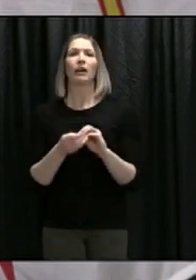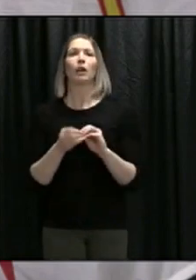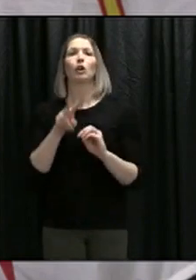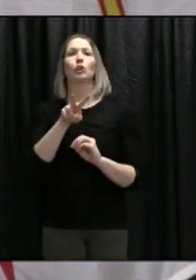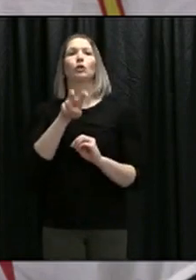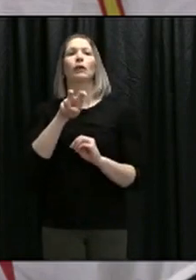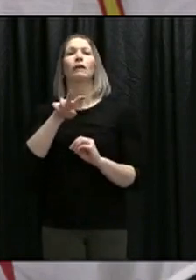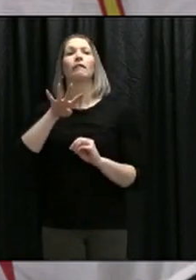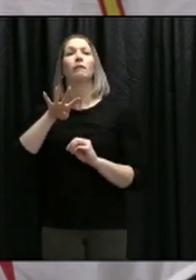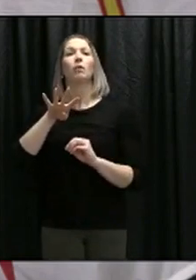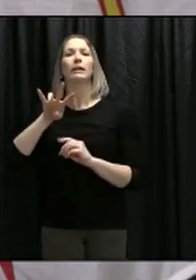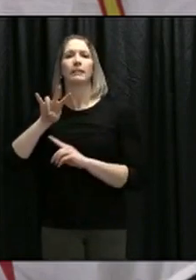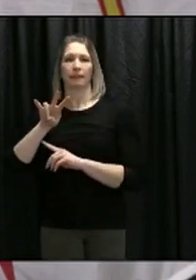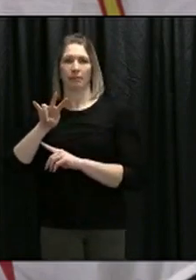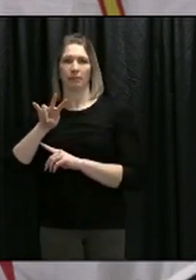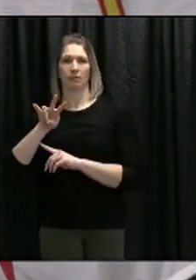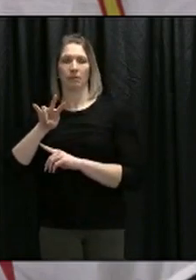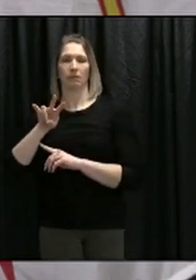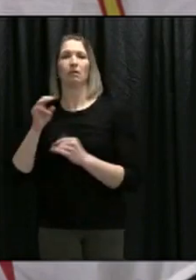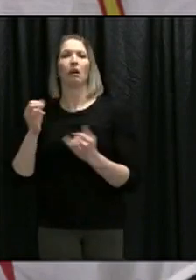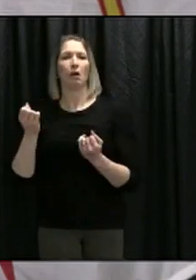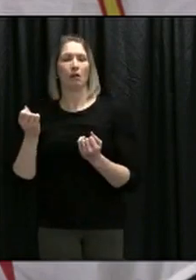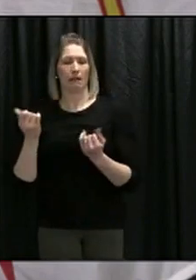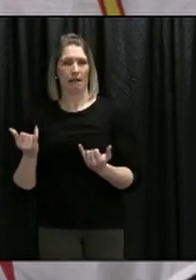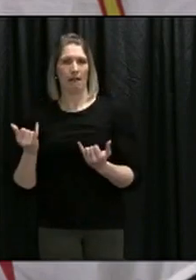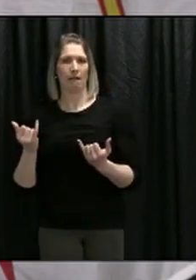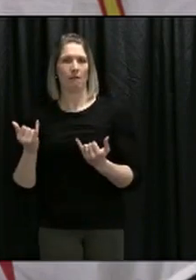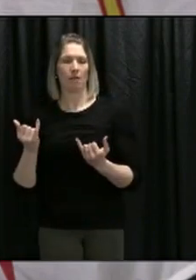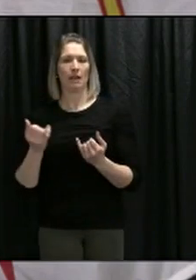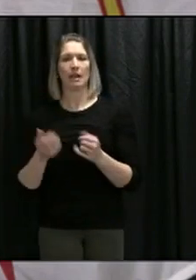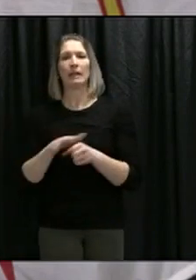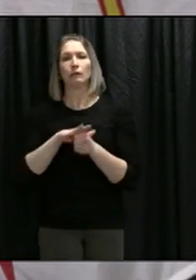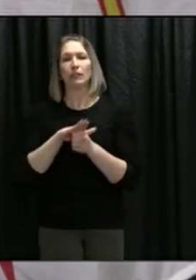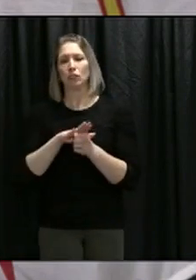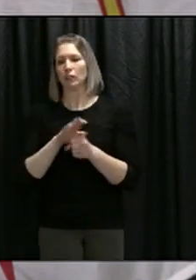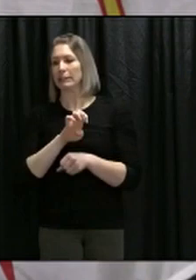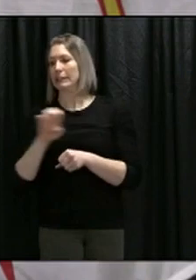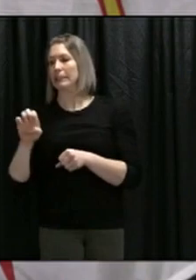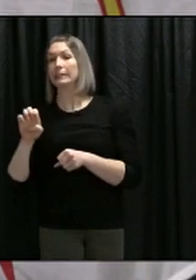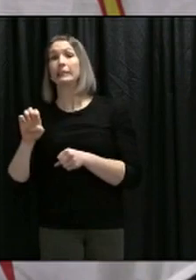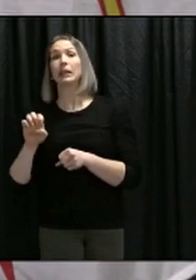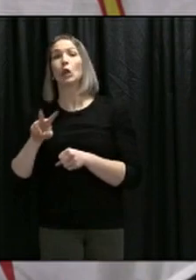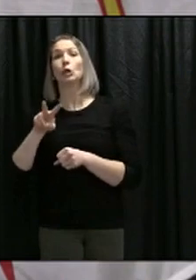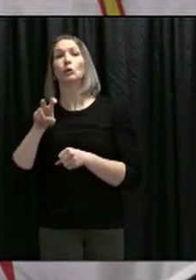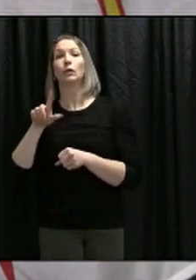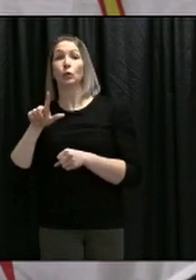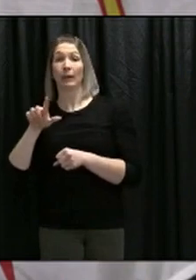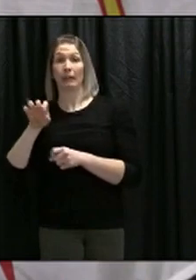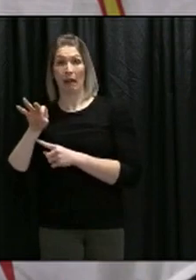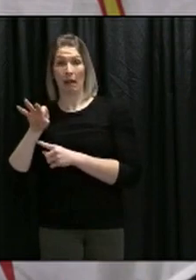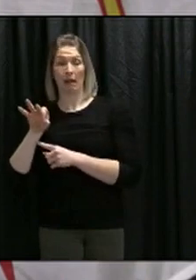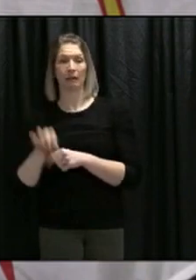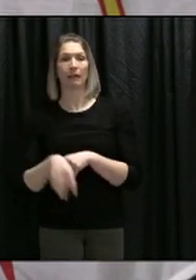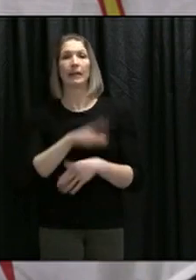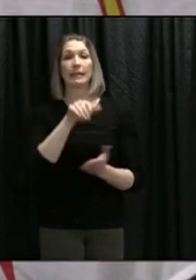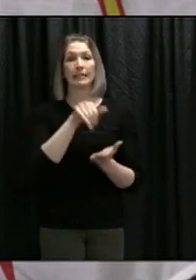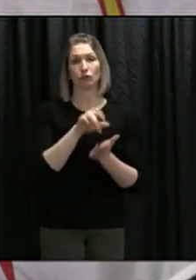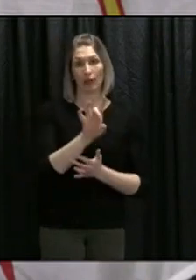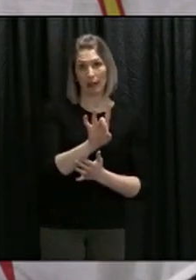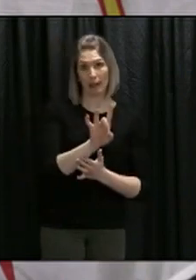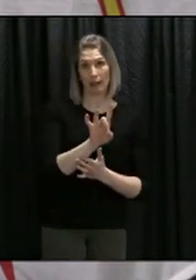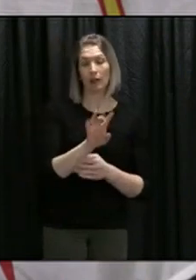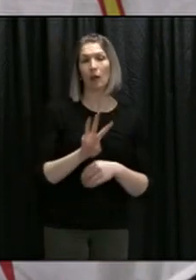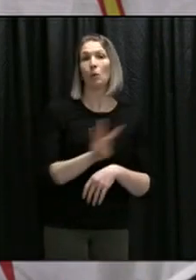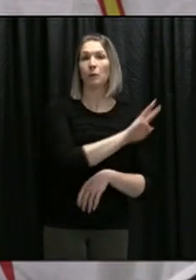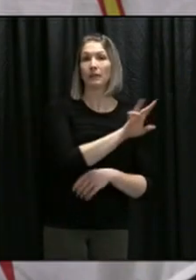is 247. The breakdown by health regions brings us to 229 cases in Eastern, 8 in Central, 4